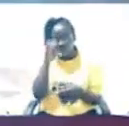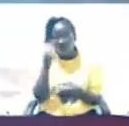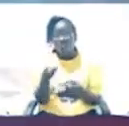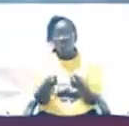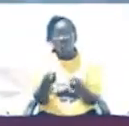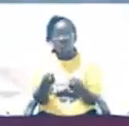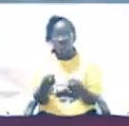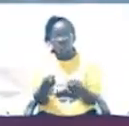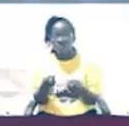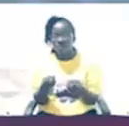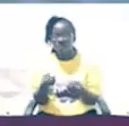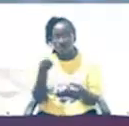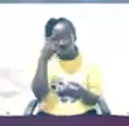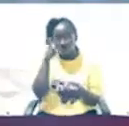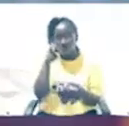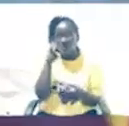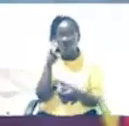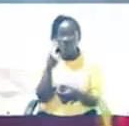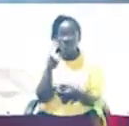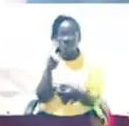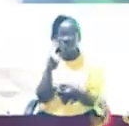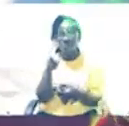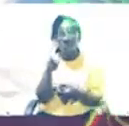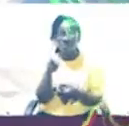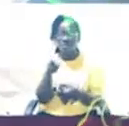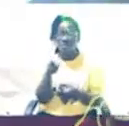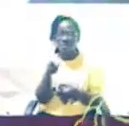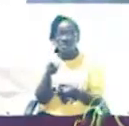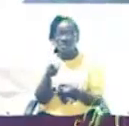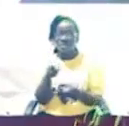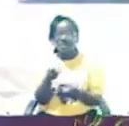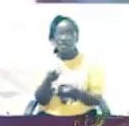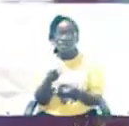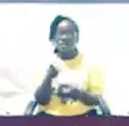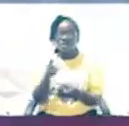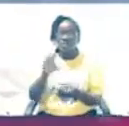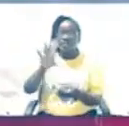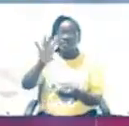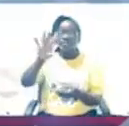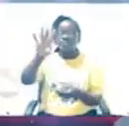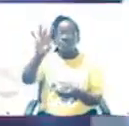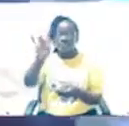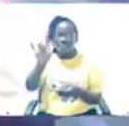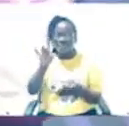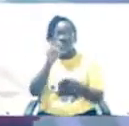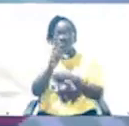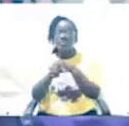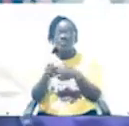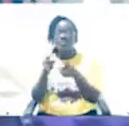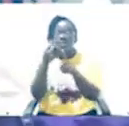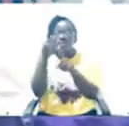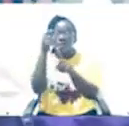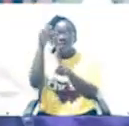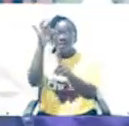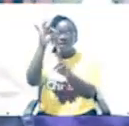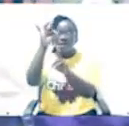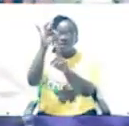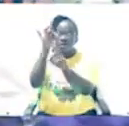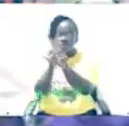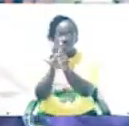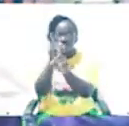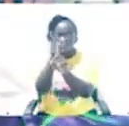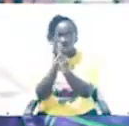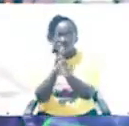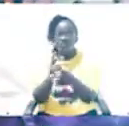that 8 months later, I was home when a train of women came. And a Mabiato